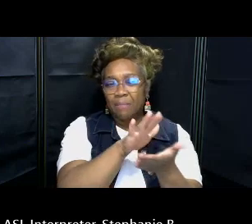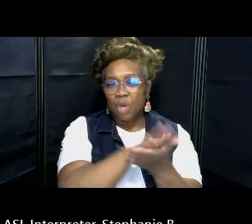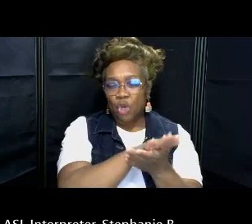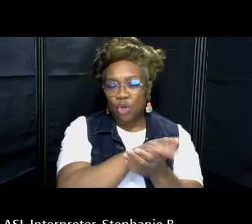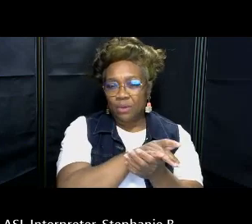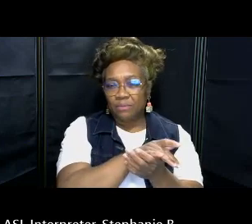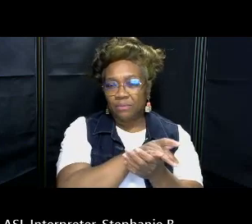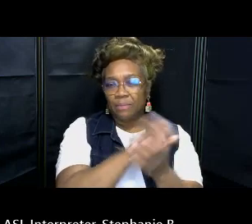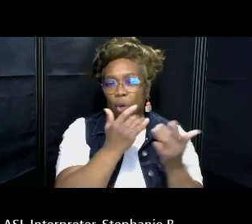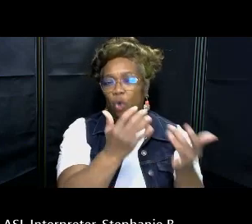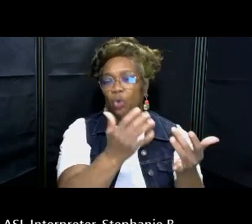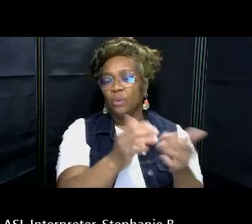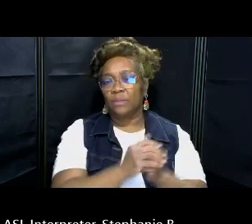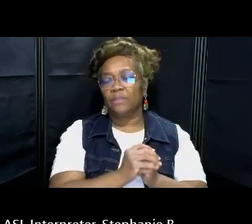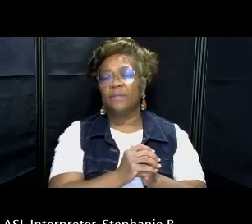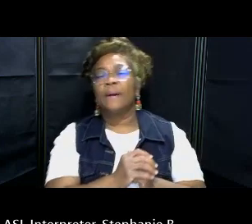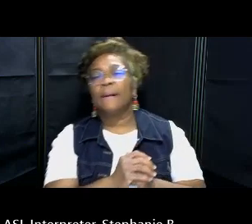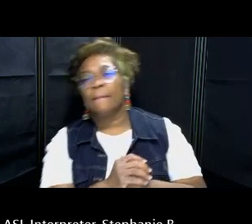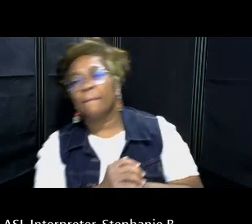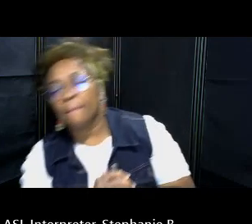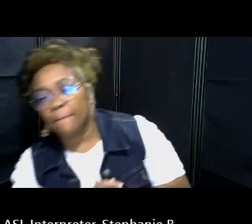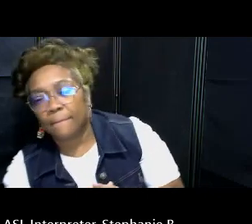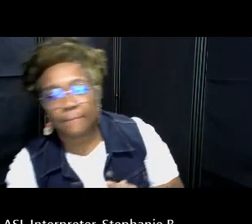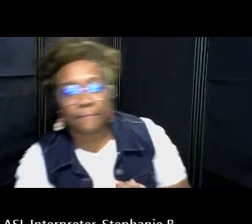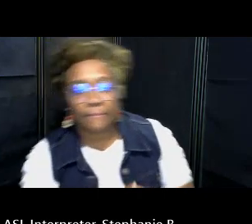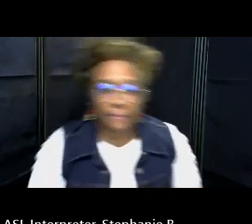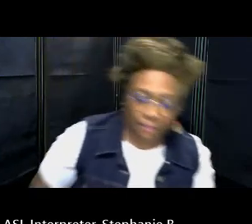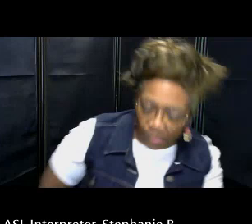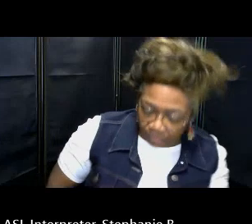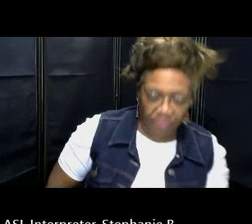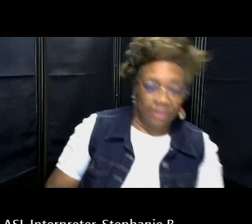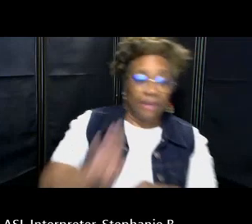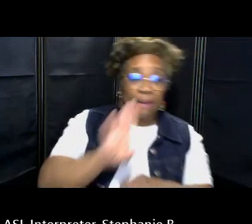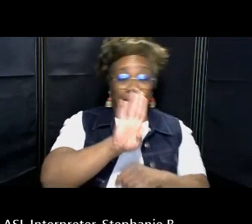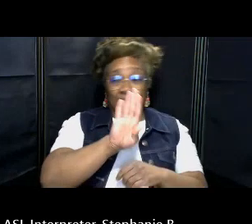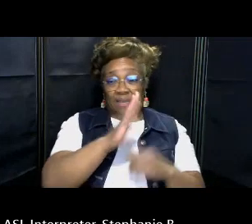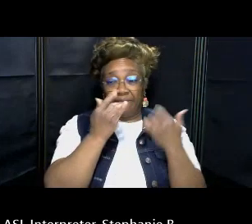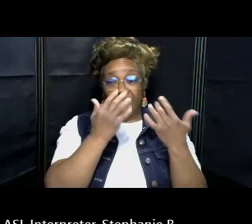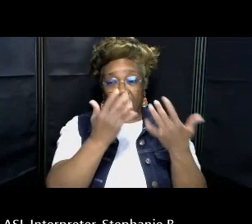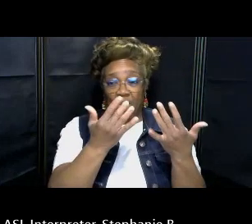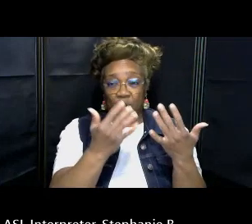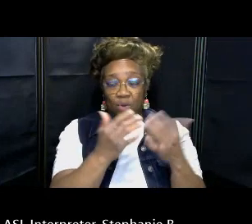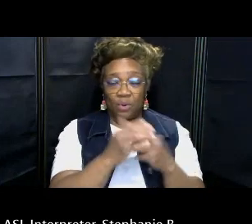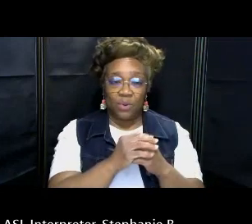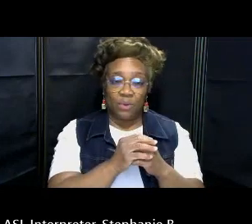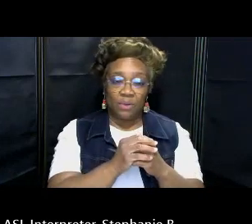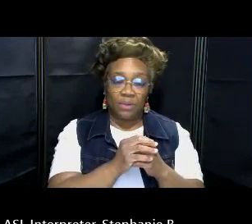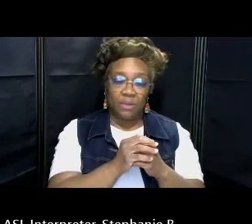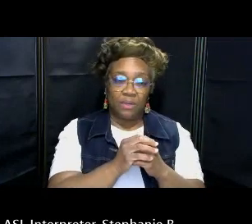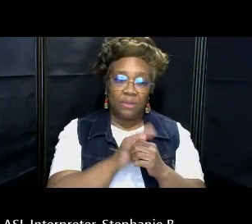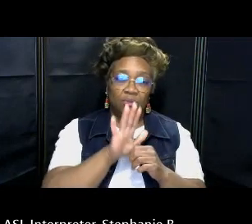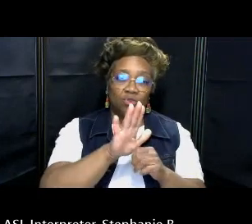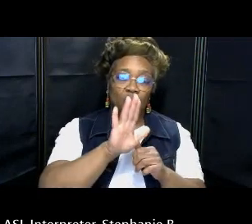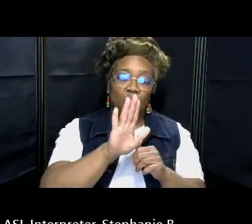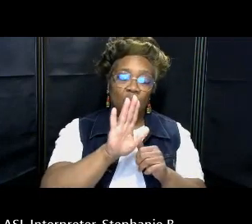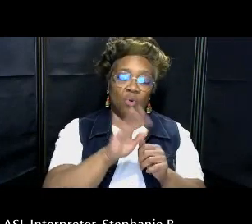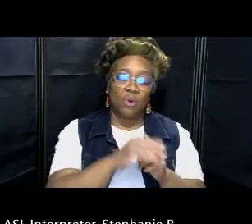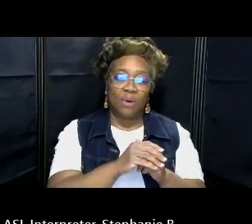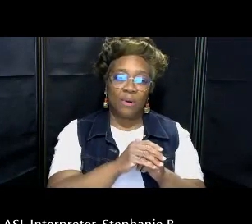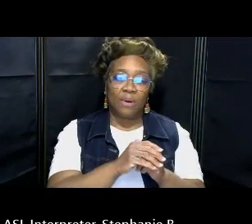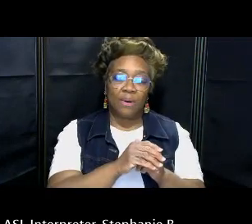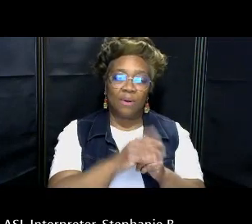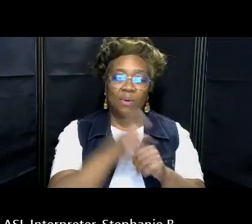that burns. Um, your B fire is your well,